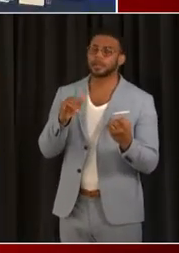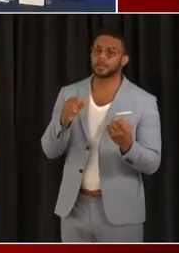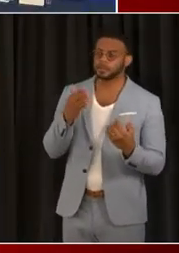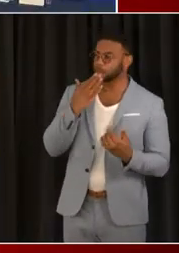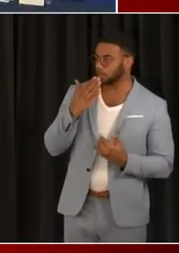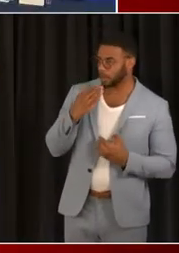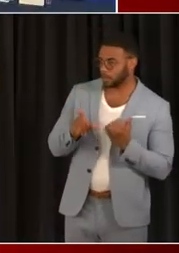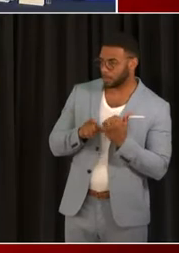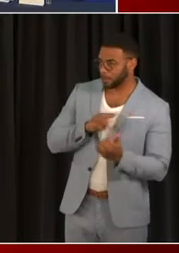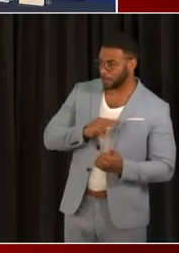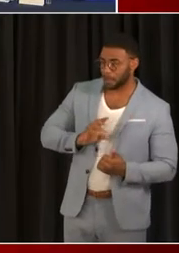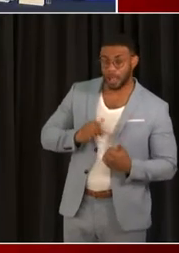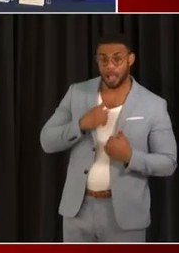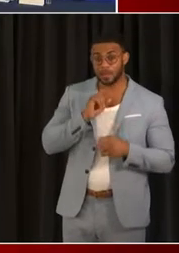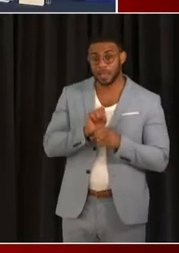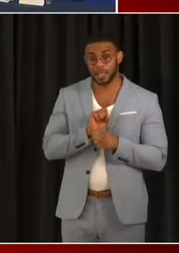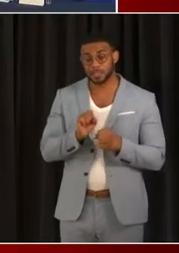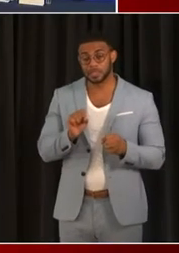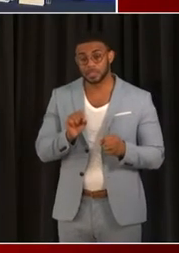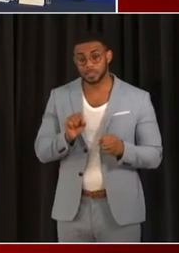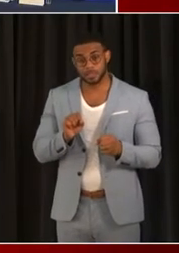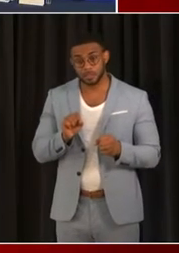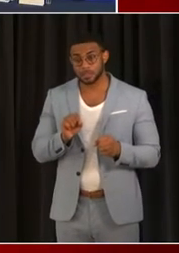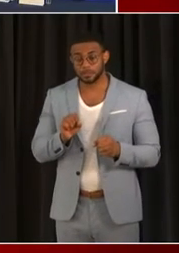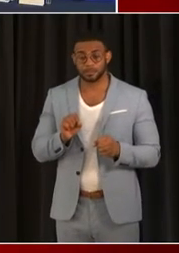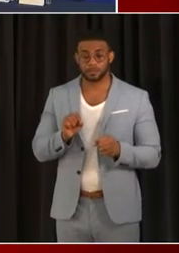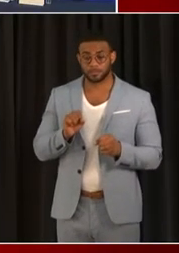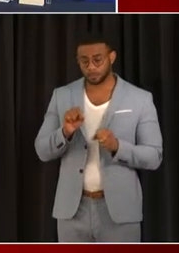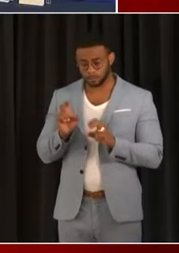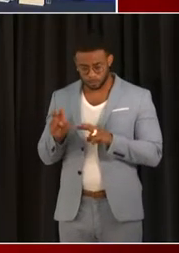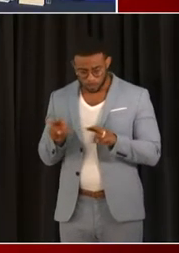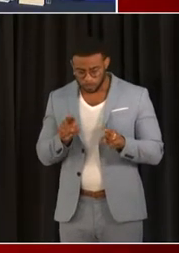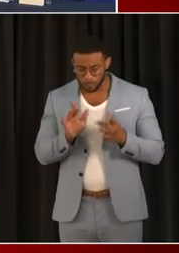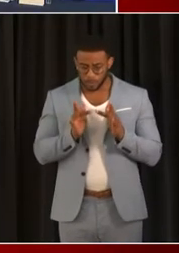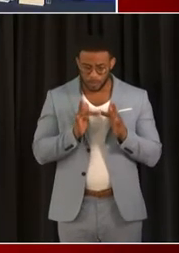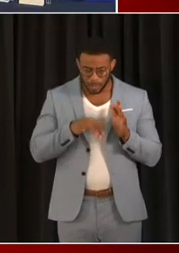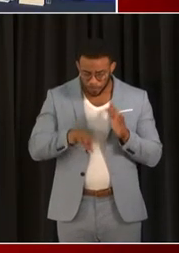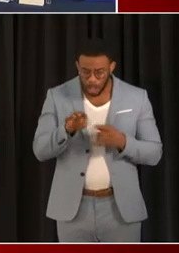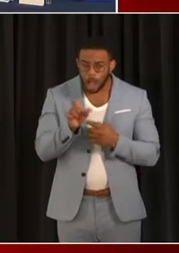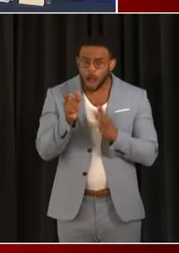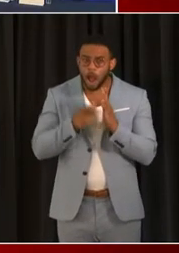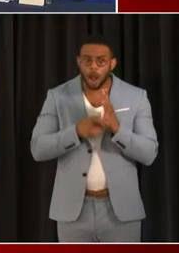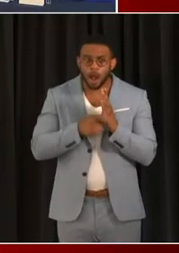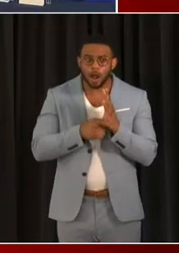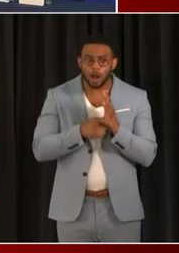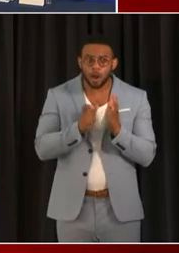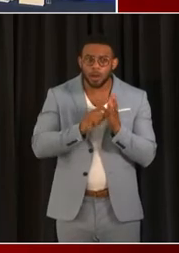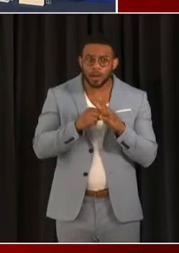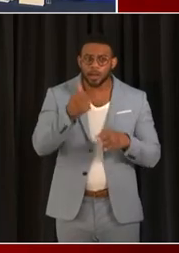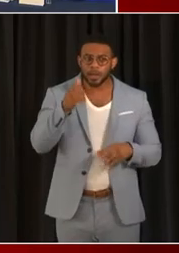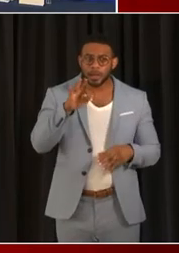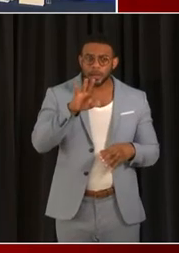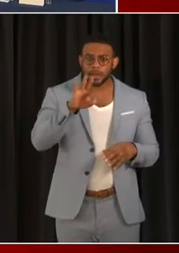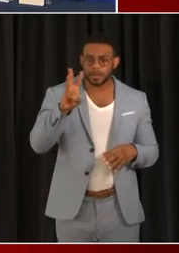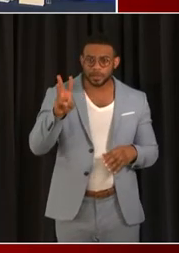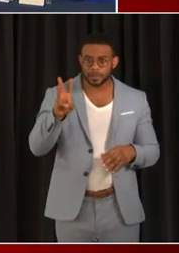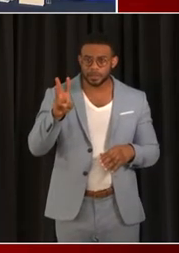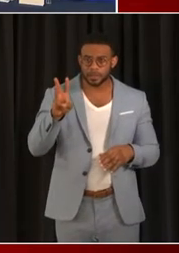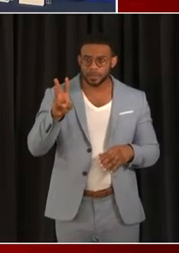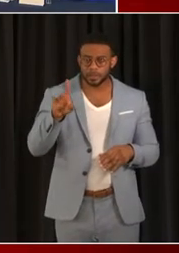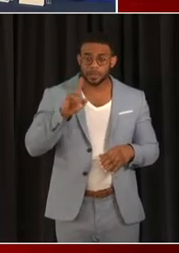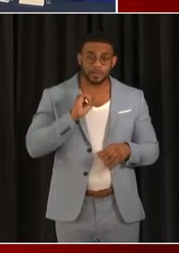just, thank you, Deputy Mayor. I was actually tinkering around on the internet, and I found an article written in